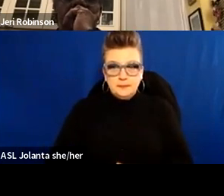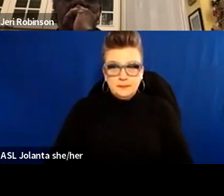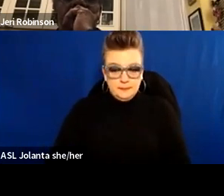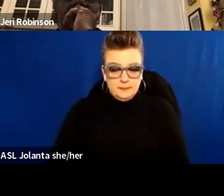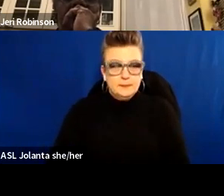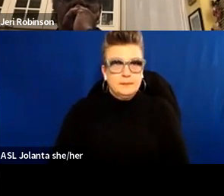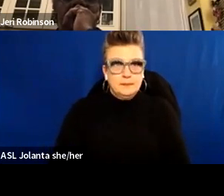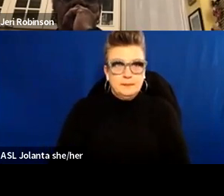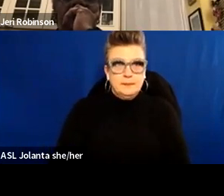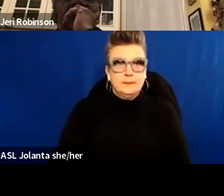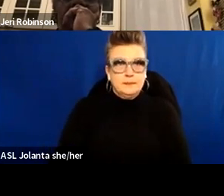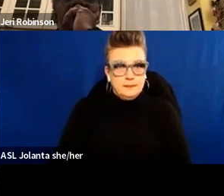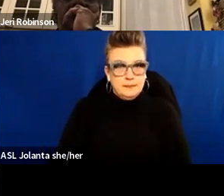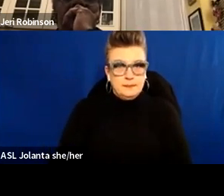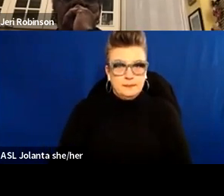manning